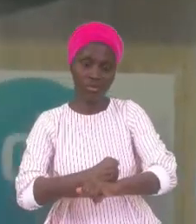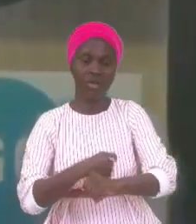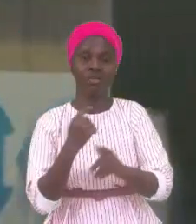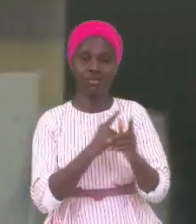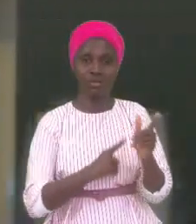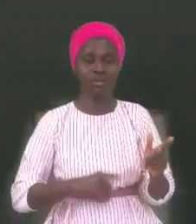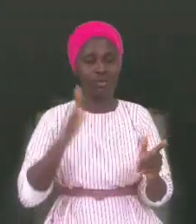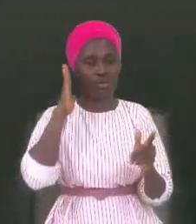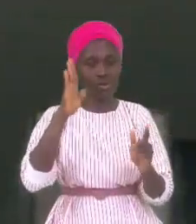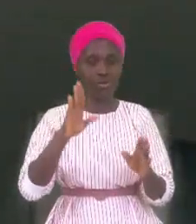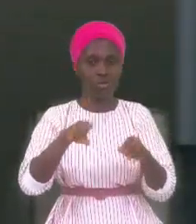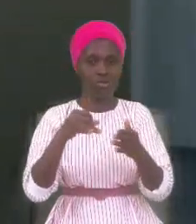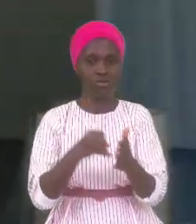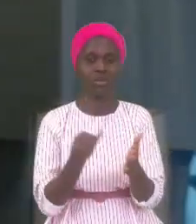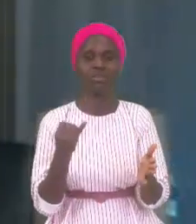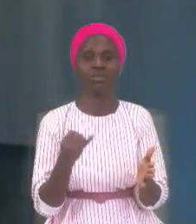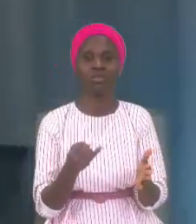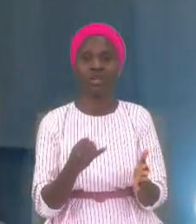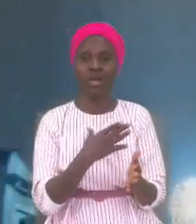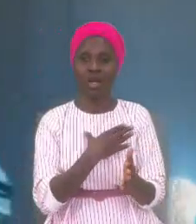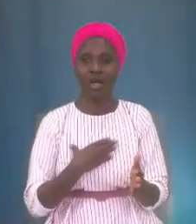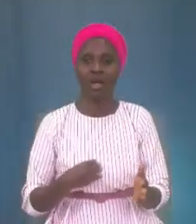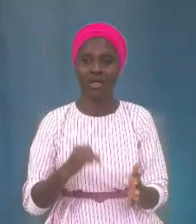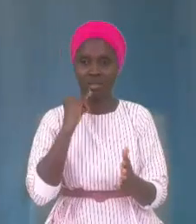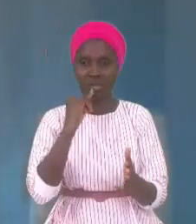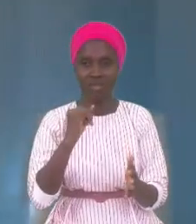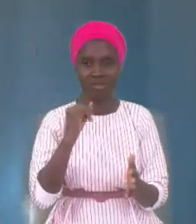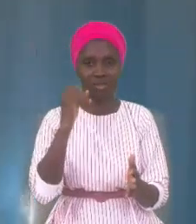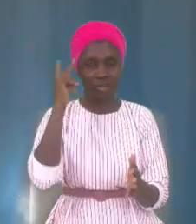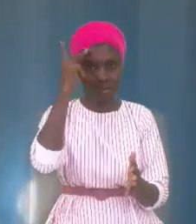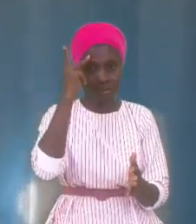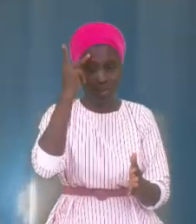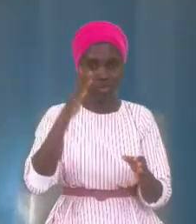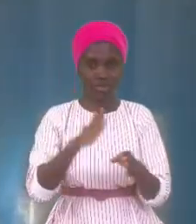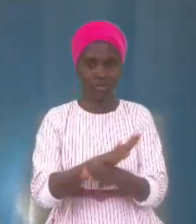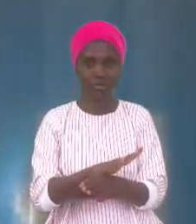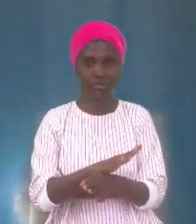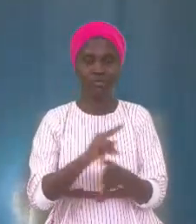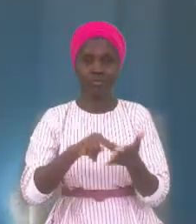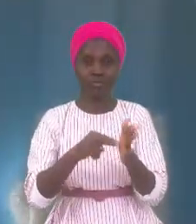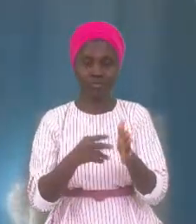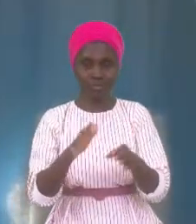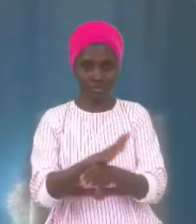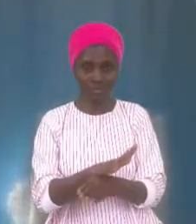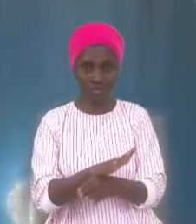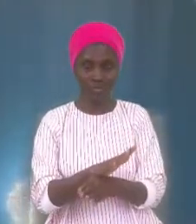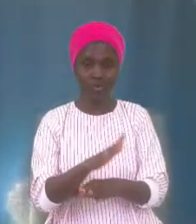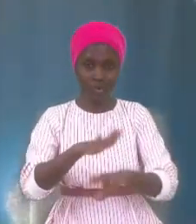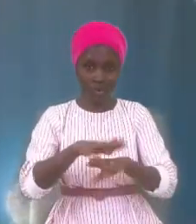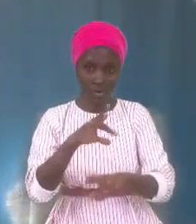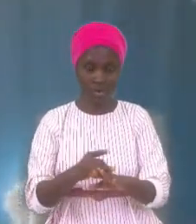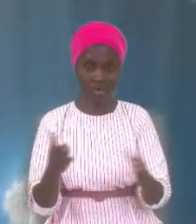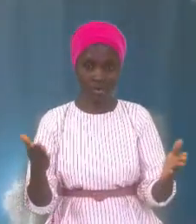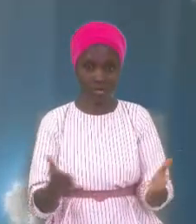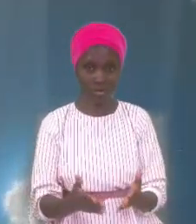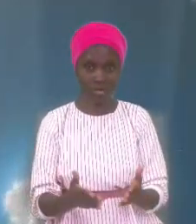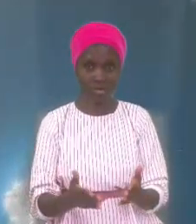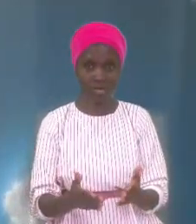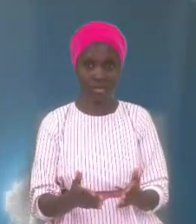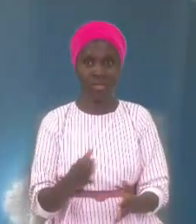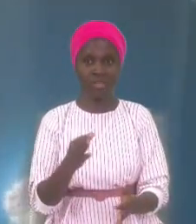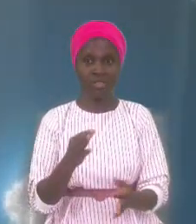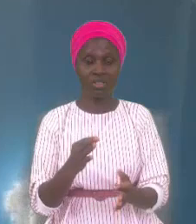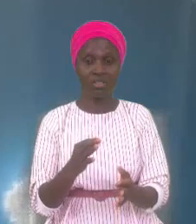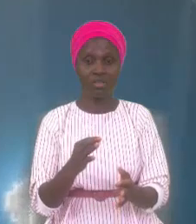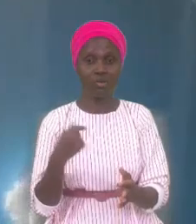his purpose. For we're here on earth for a purpose. If there were no purpose, the moment we got saved, we should have gone to heaven.